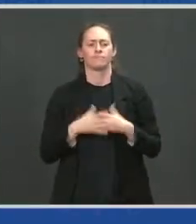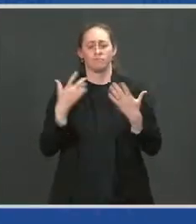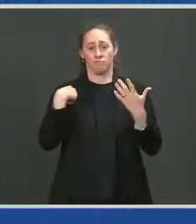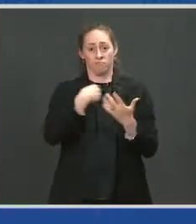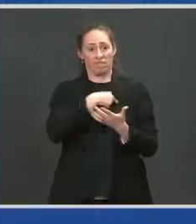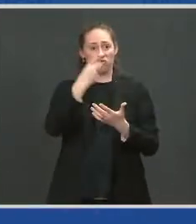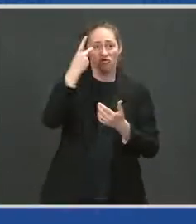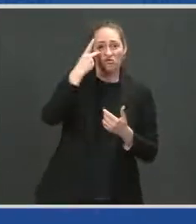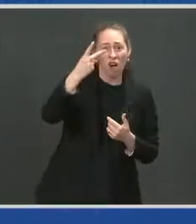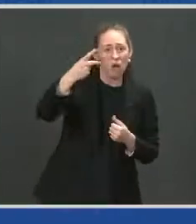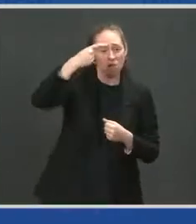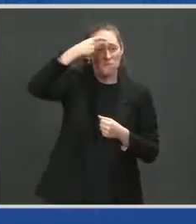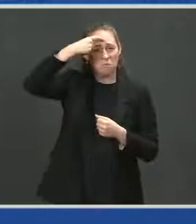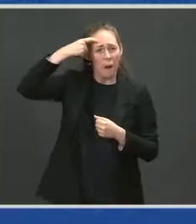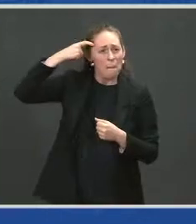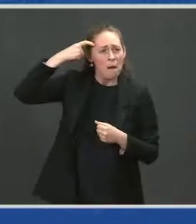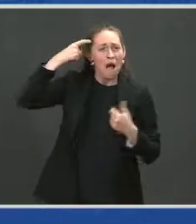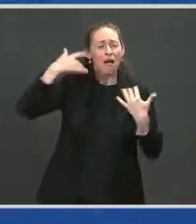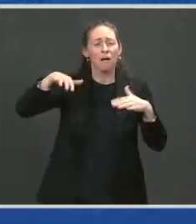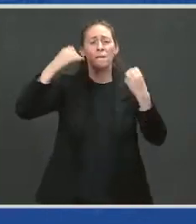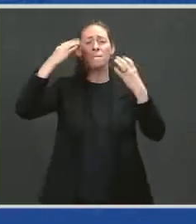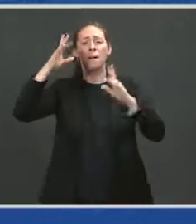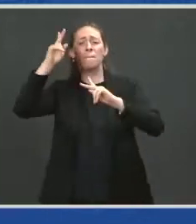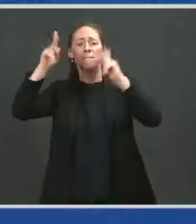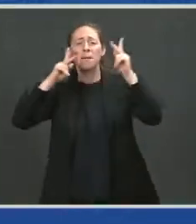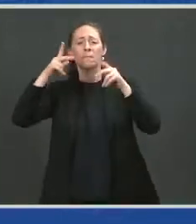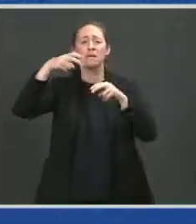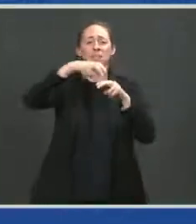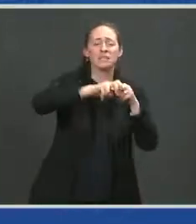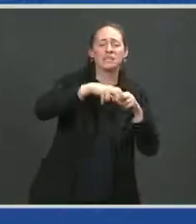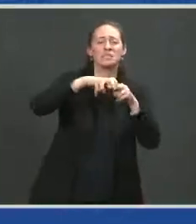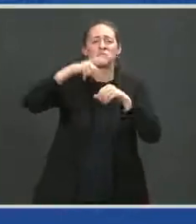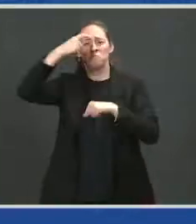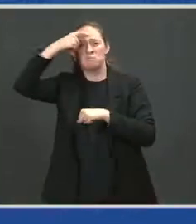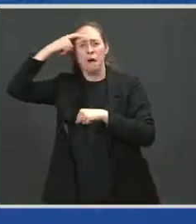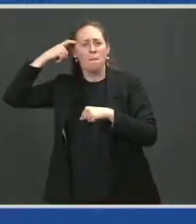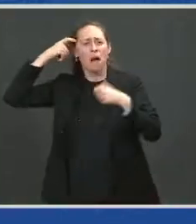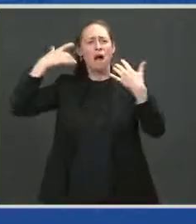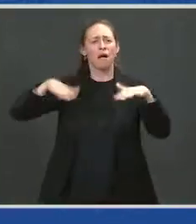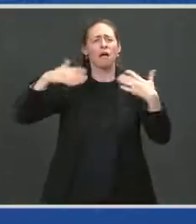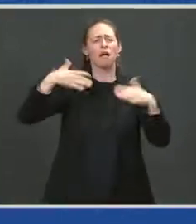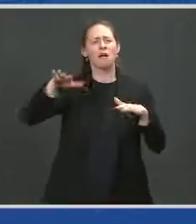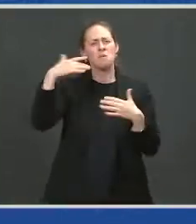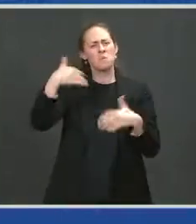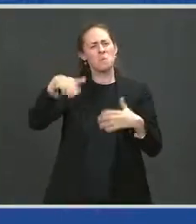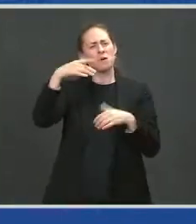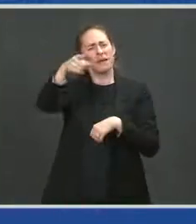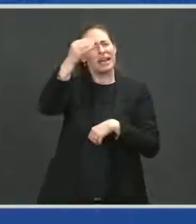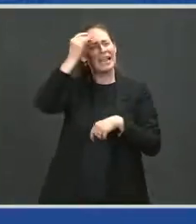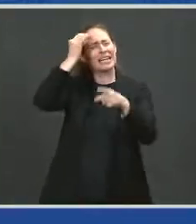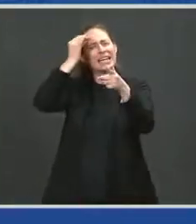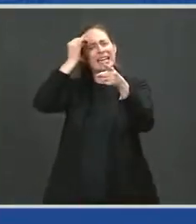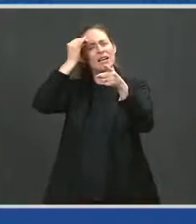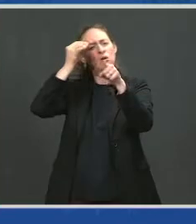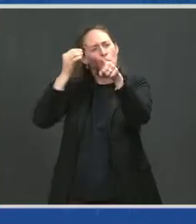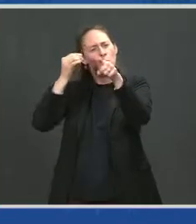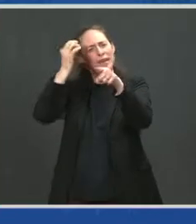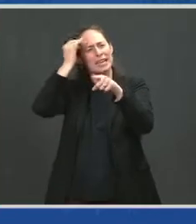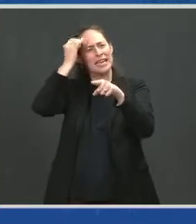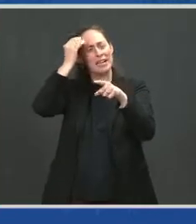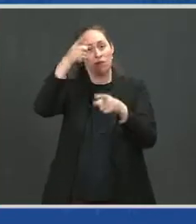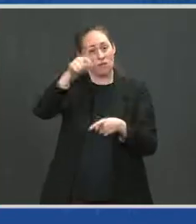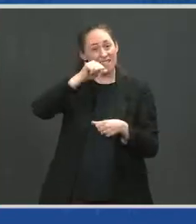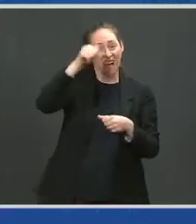for so many people. Think about it, those of you who are listening. Think about how traumatic it was for you. You weren't there. You didn't know